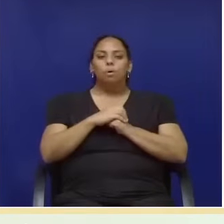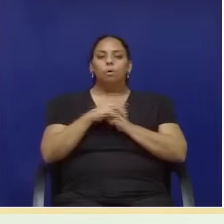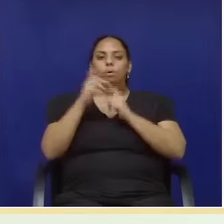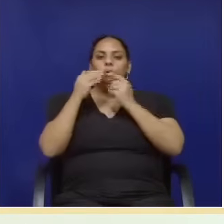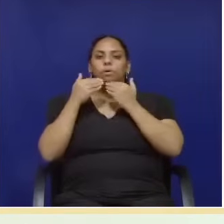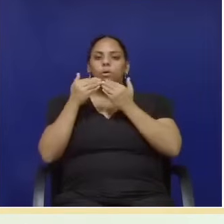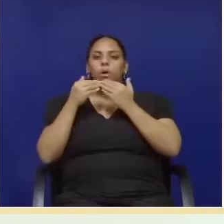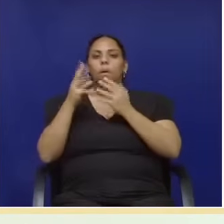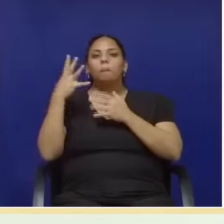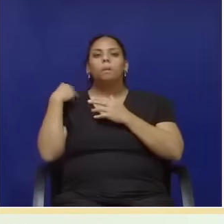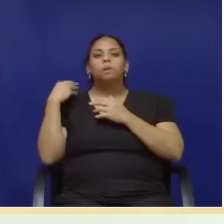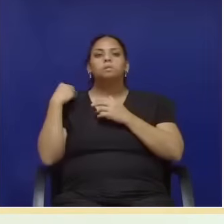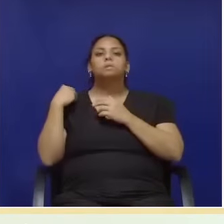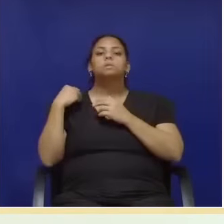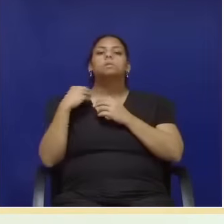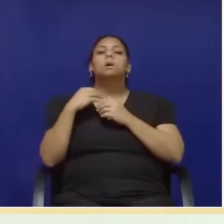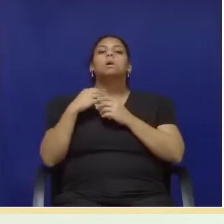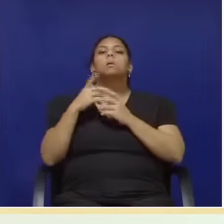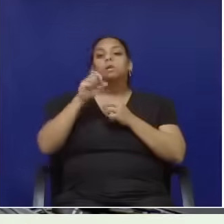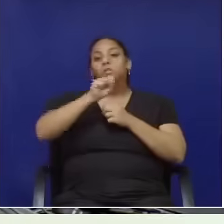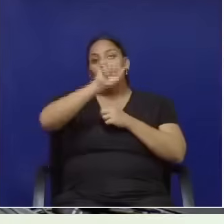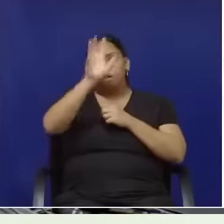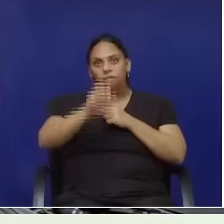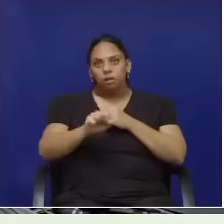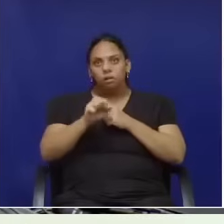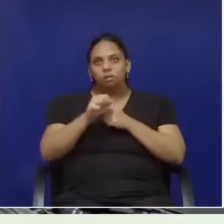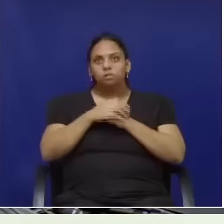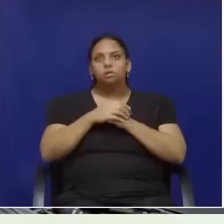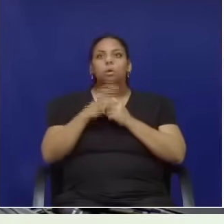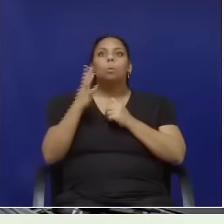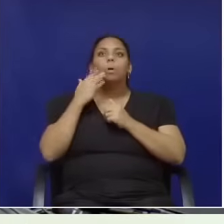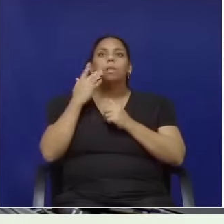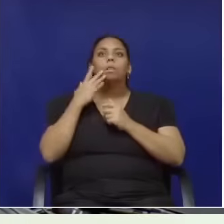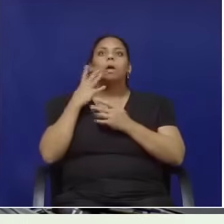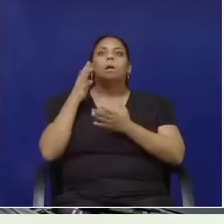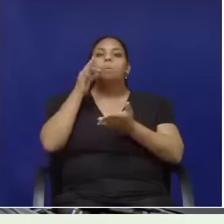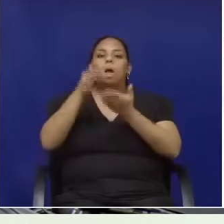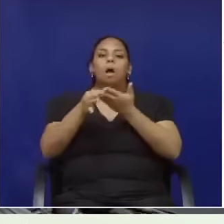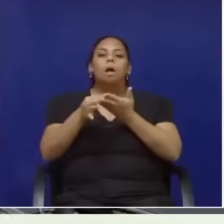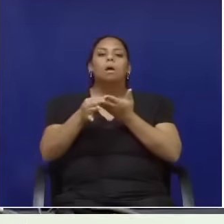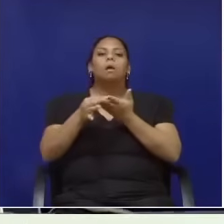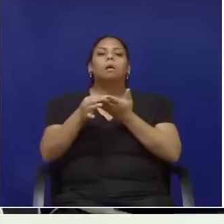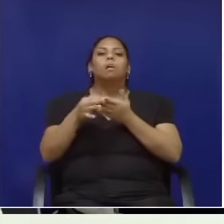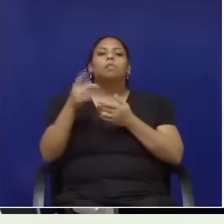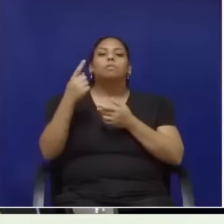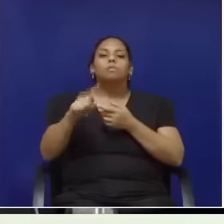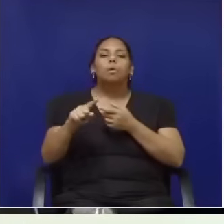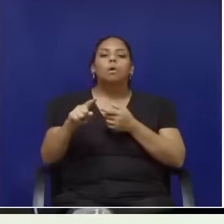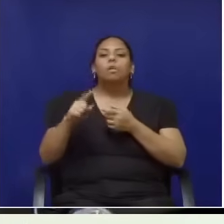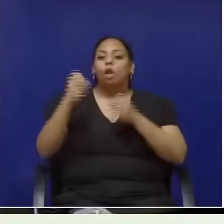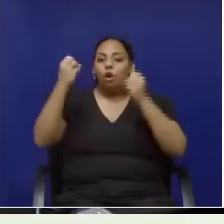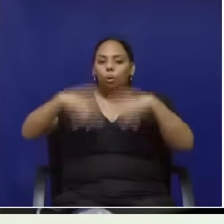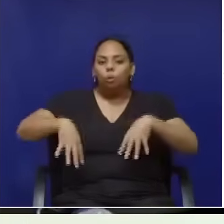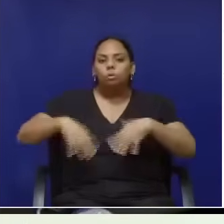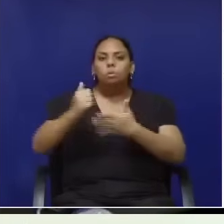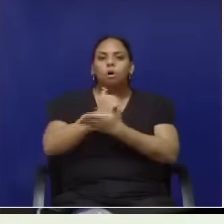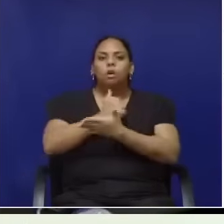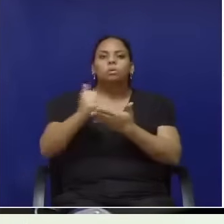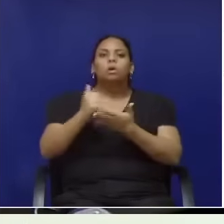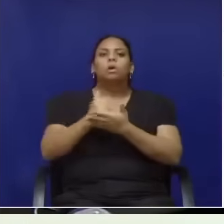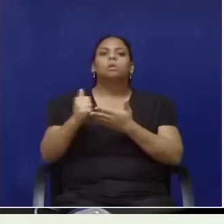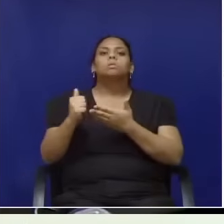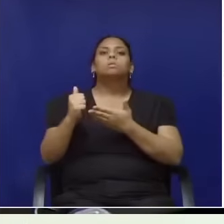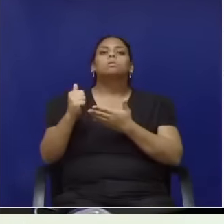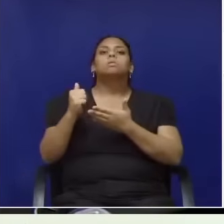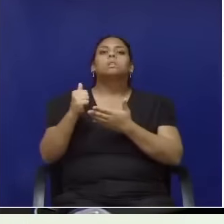Minister, the frustration faced by South Africans when they are applying for their passports or they lose their passports when they are abroad